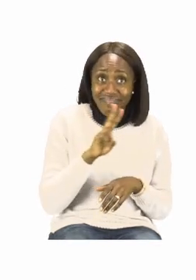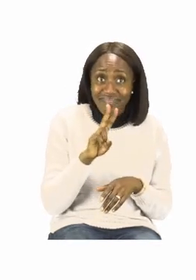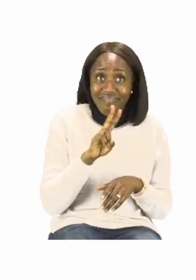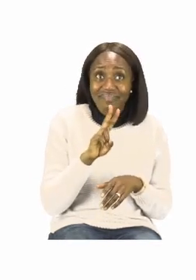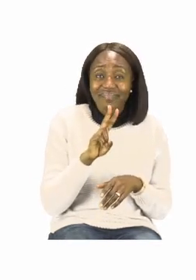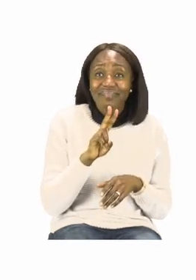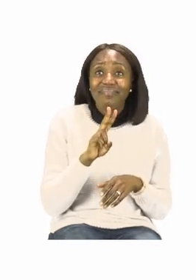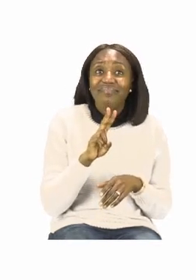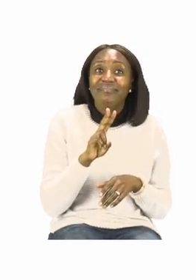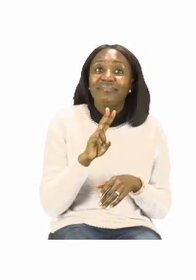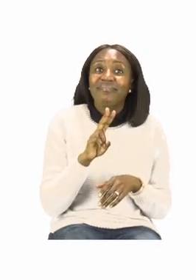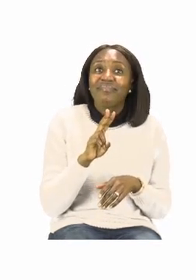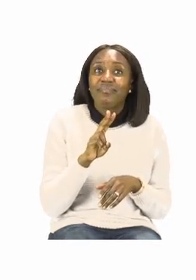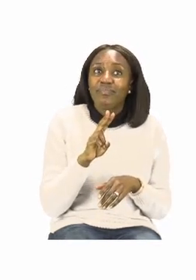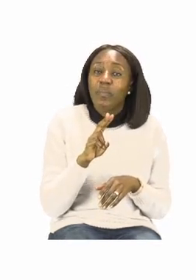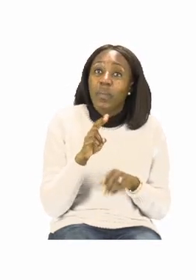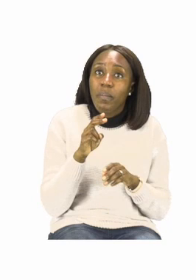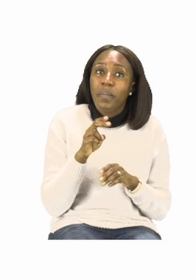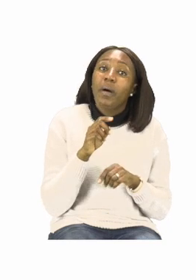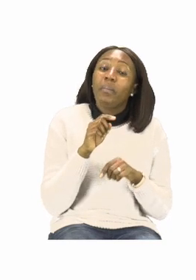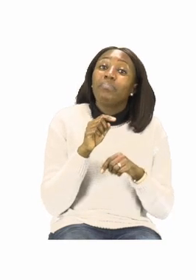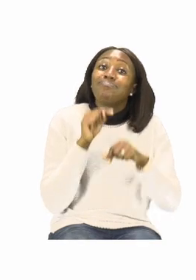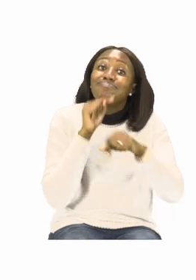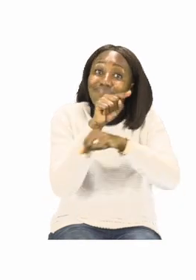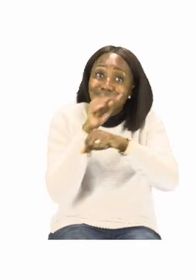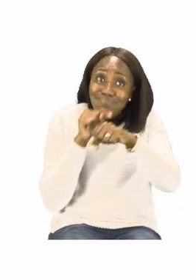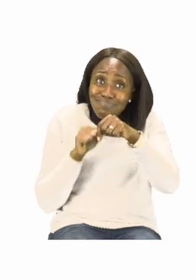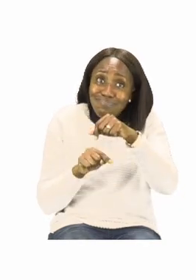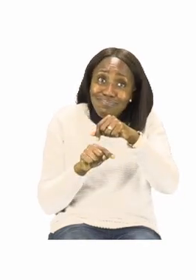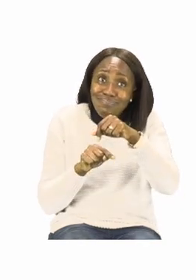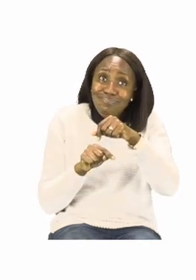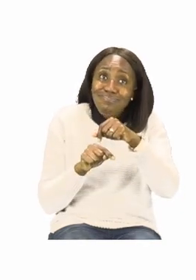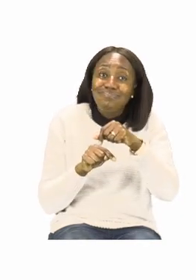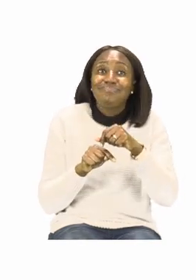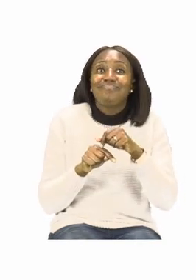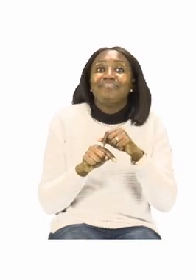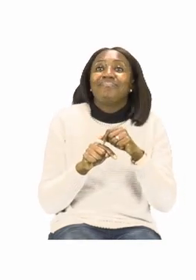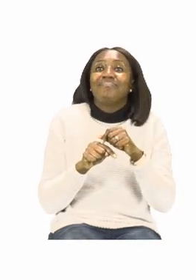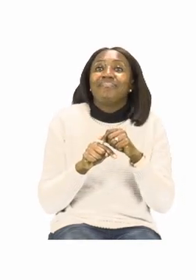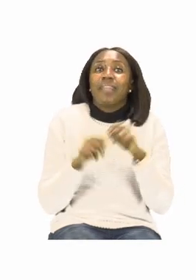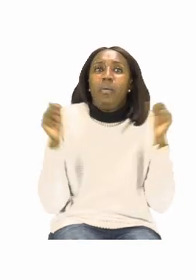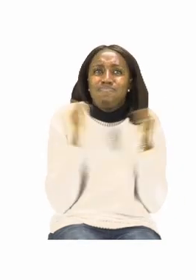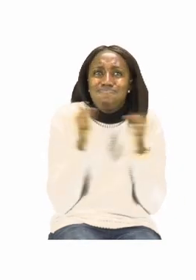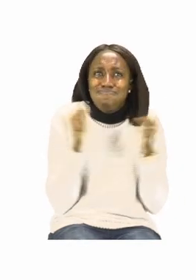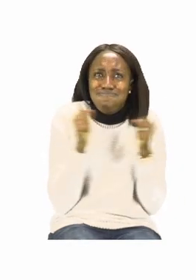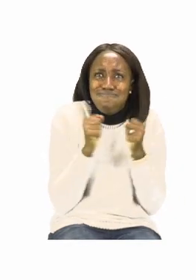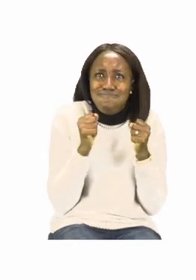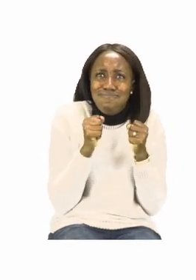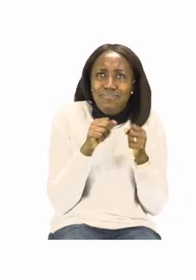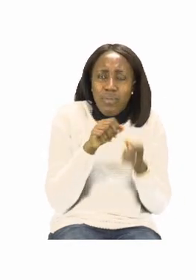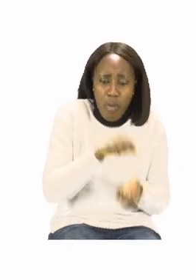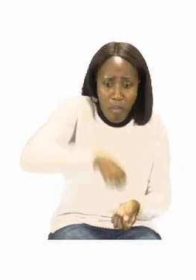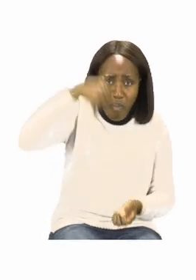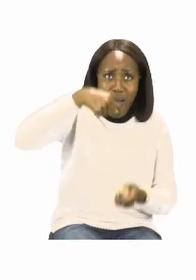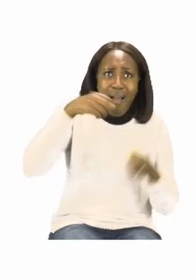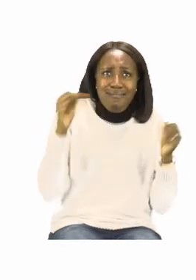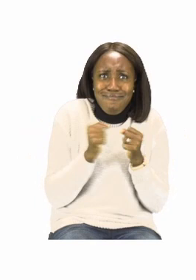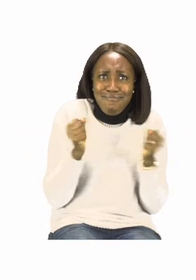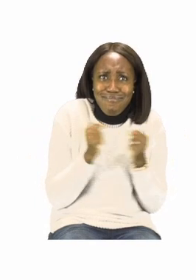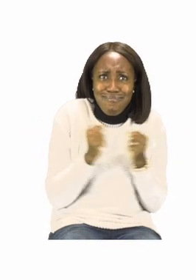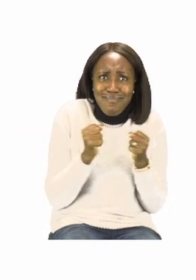words store, supply, fridge,